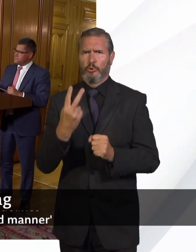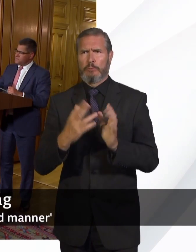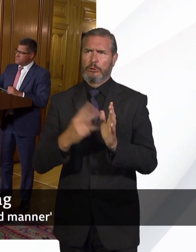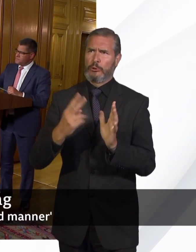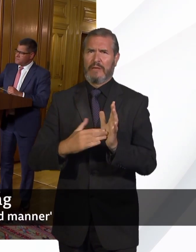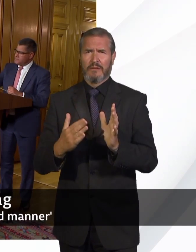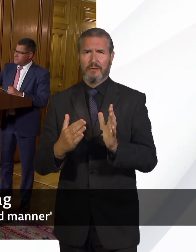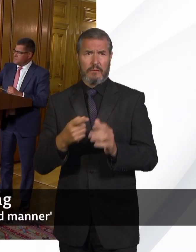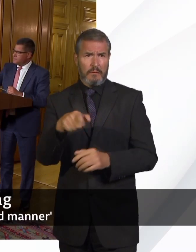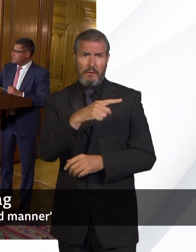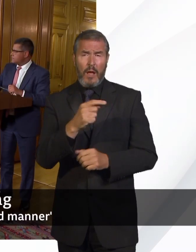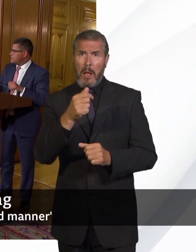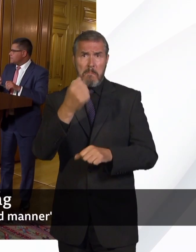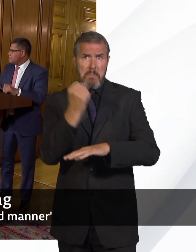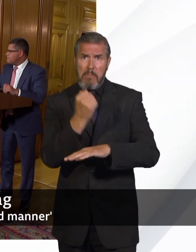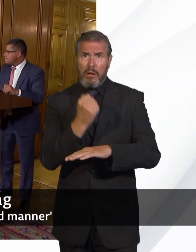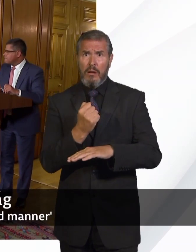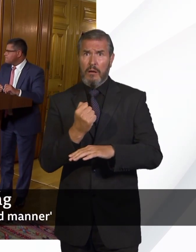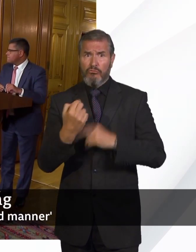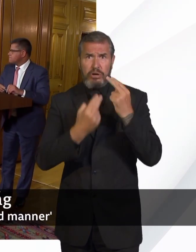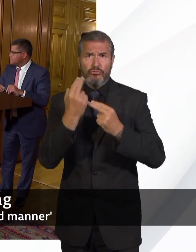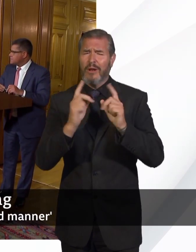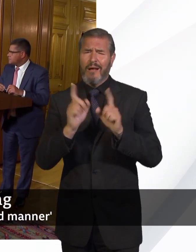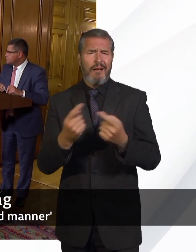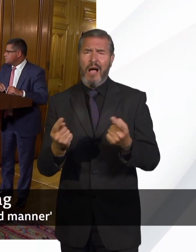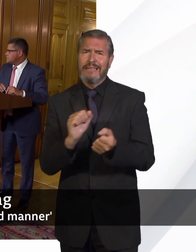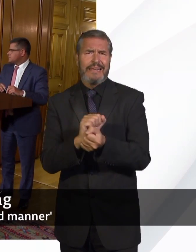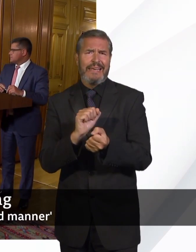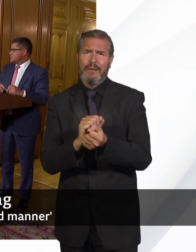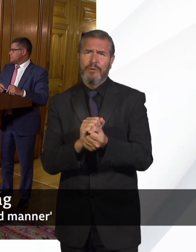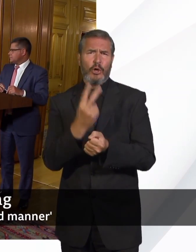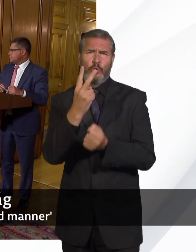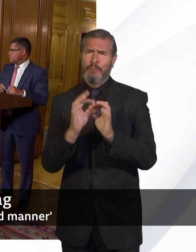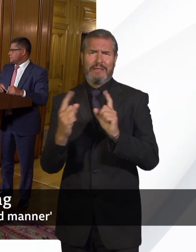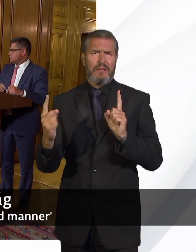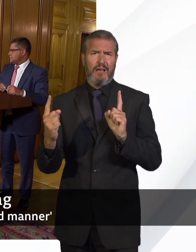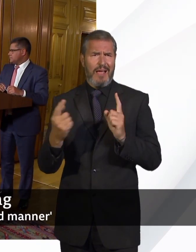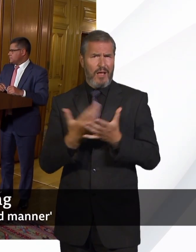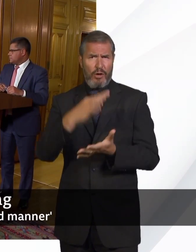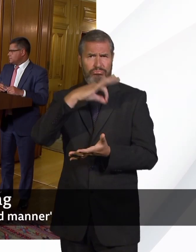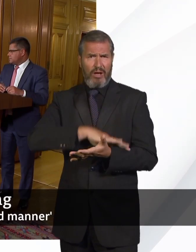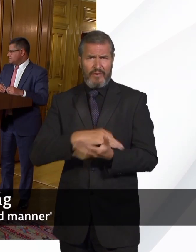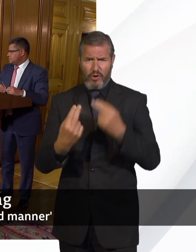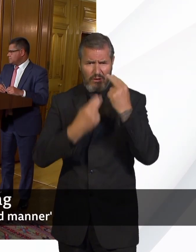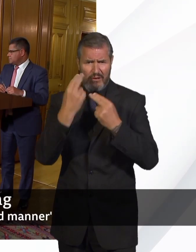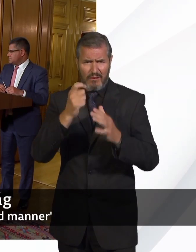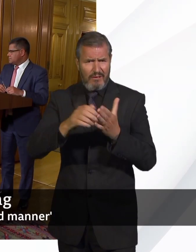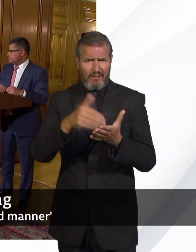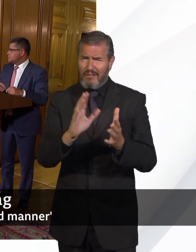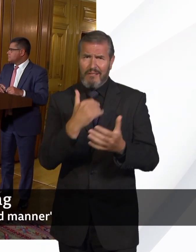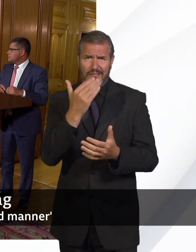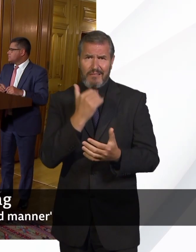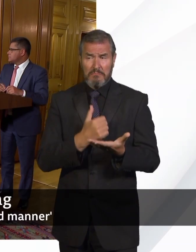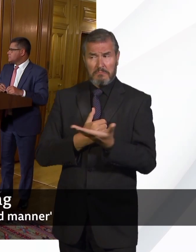they will be barely profitable at 1 metre social distancing. At 2 metres, 1 million jobs will be lost, Minister. Has